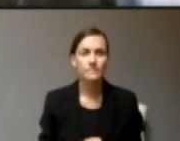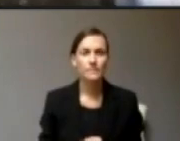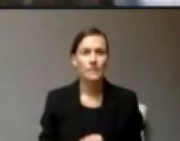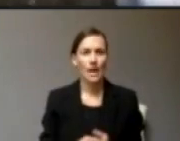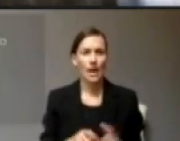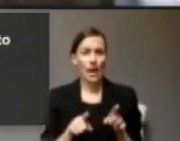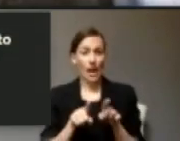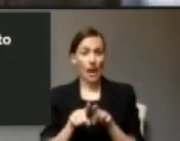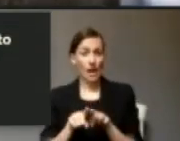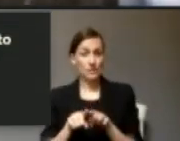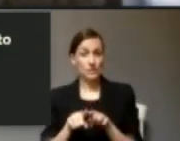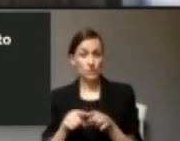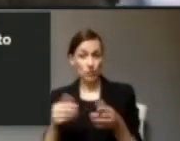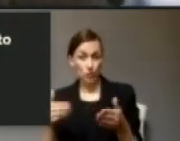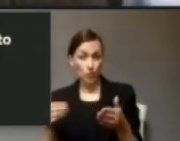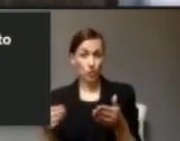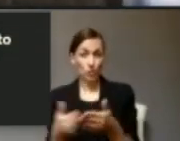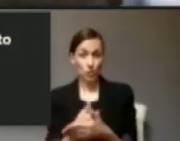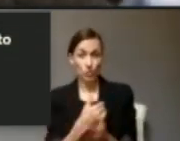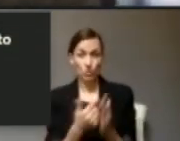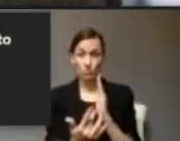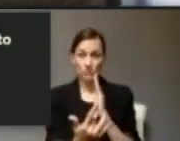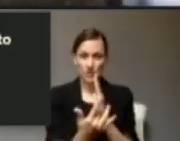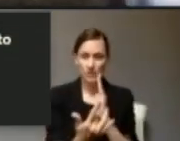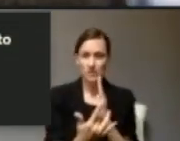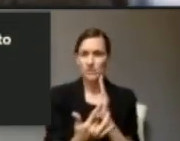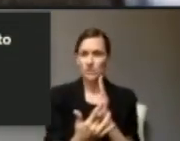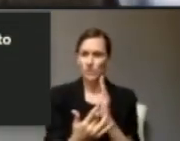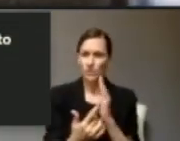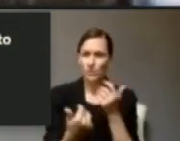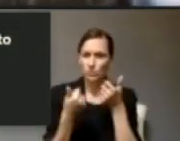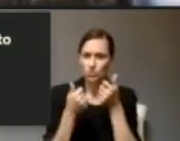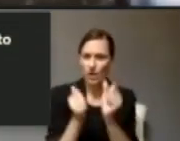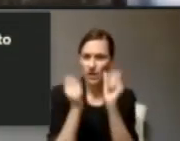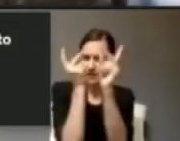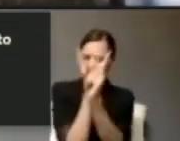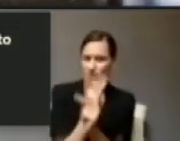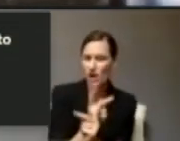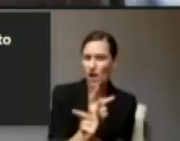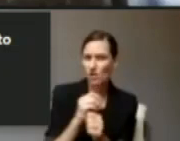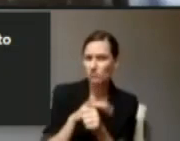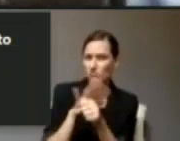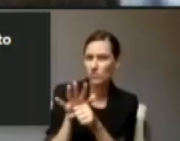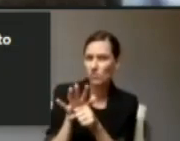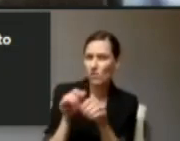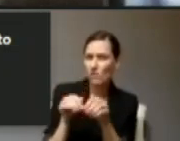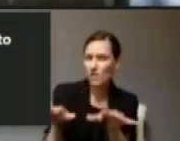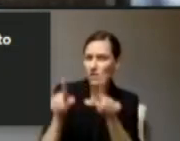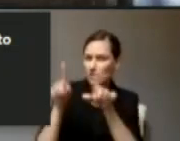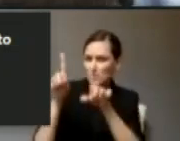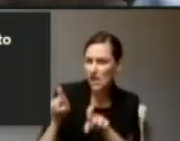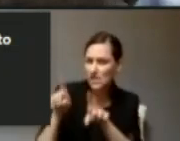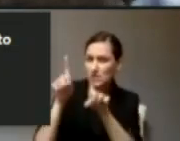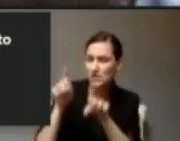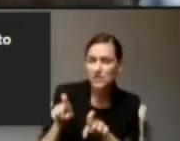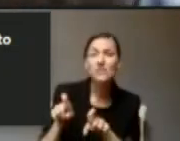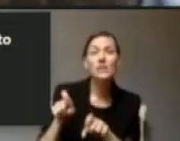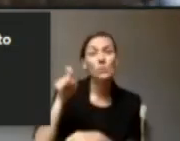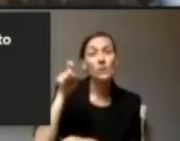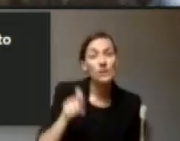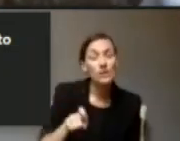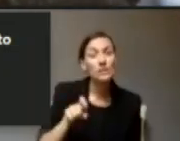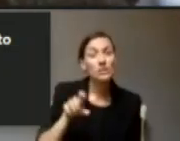new technologies to screen for COVID, we're making sure that we're not using this information inappropriately to